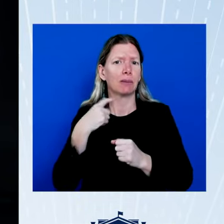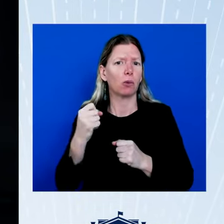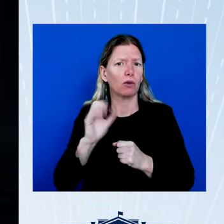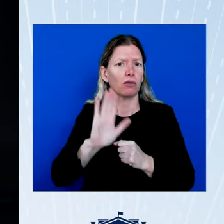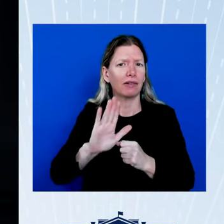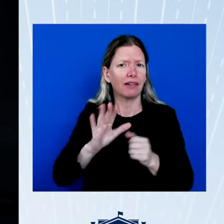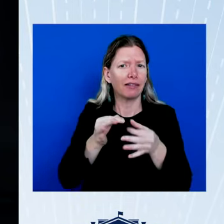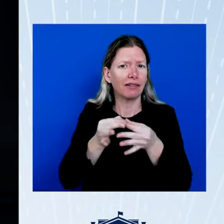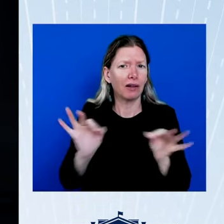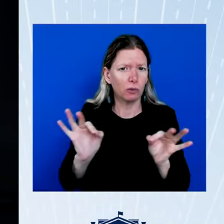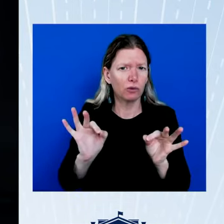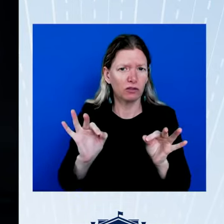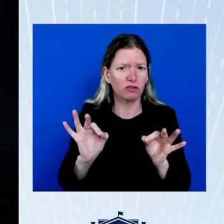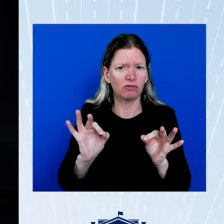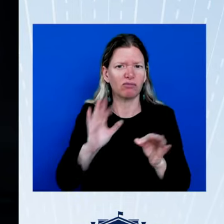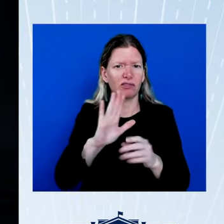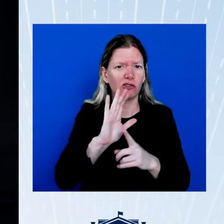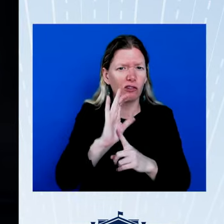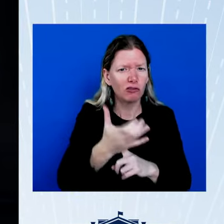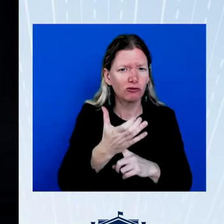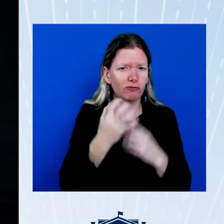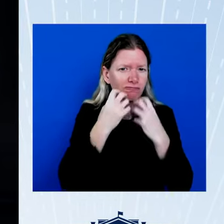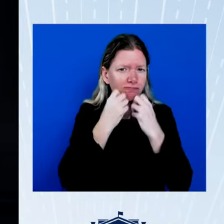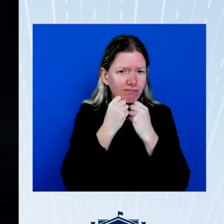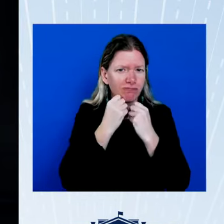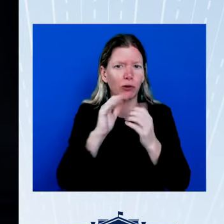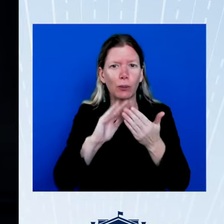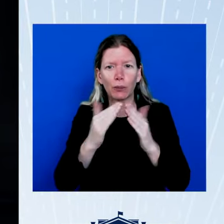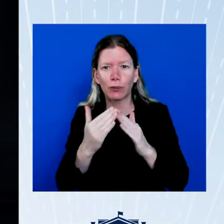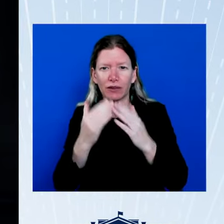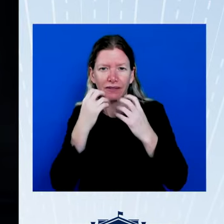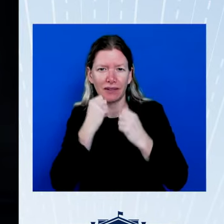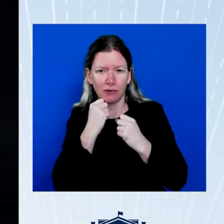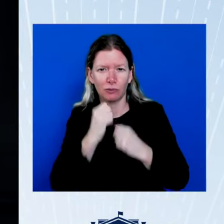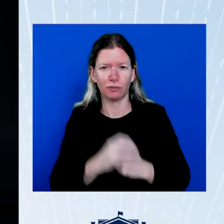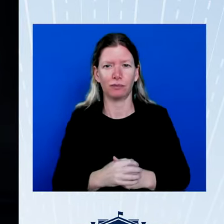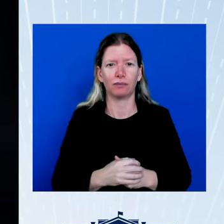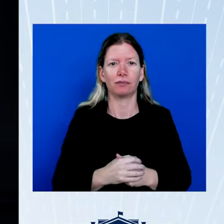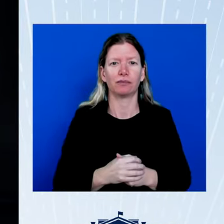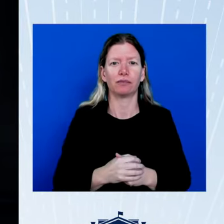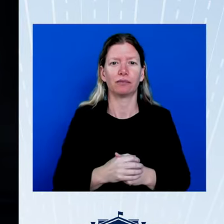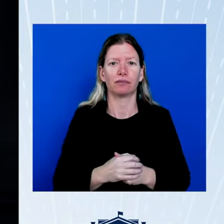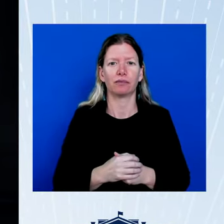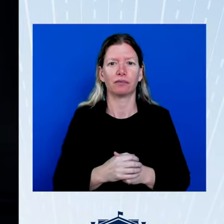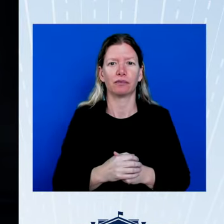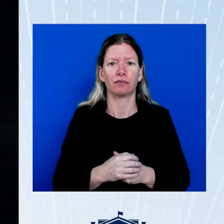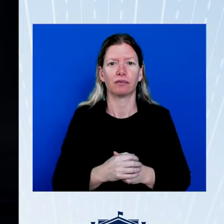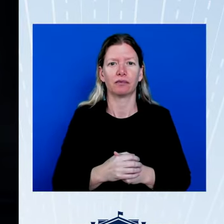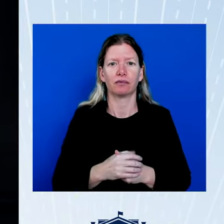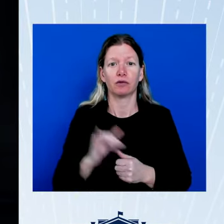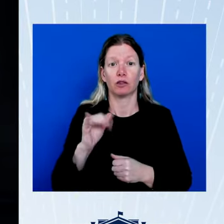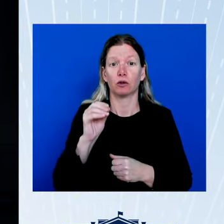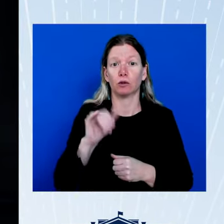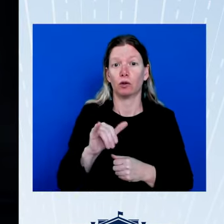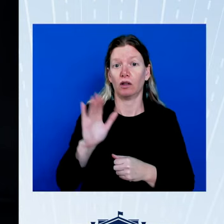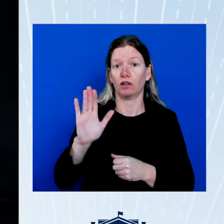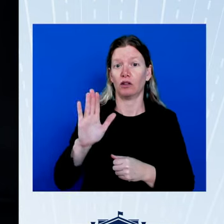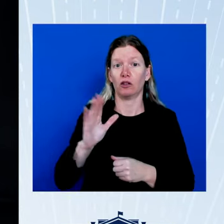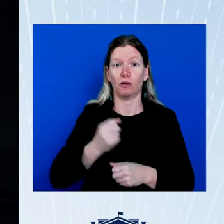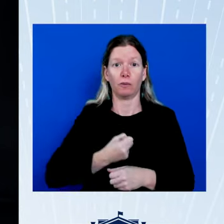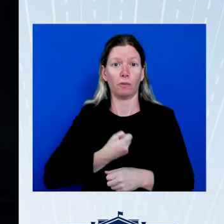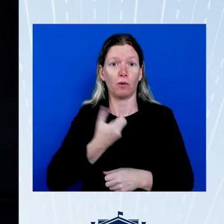values. In Joy Harjo's Eagle poem, she conjures up a world where we're all connected. She